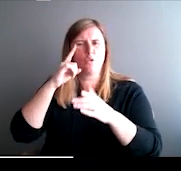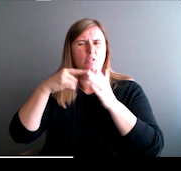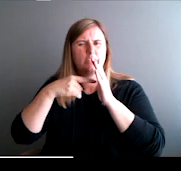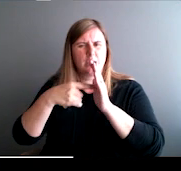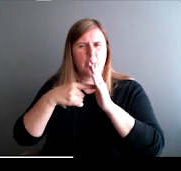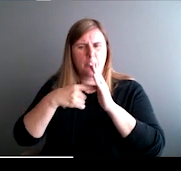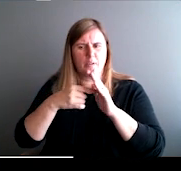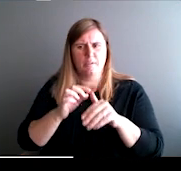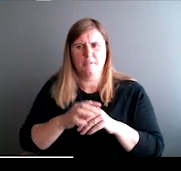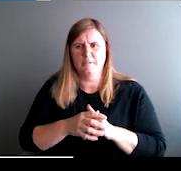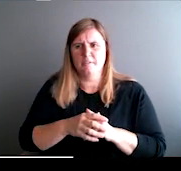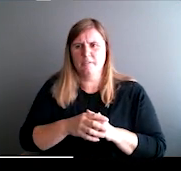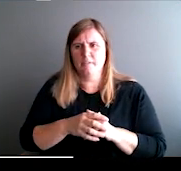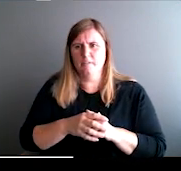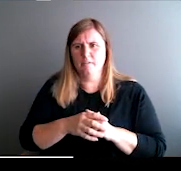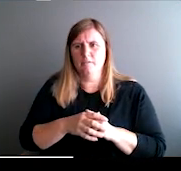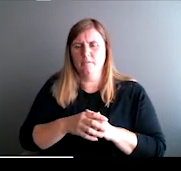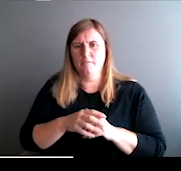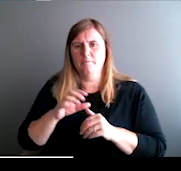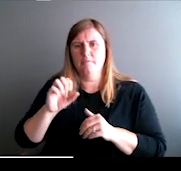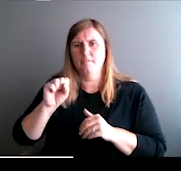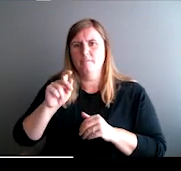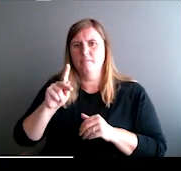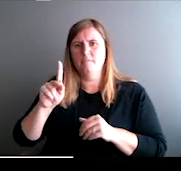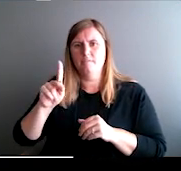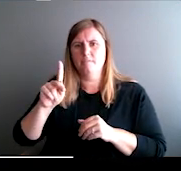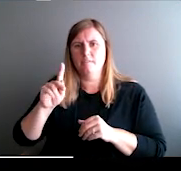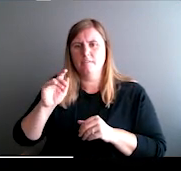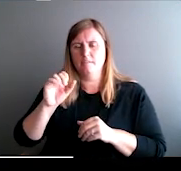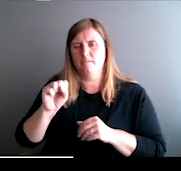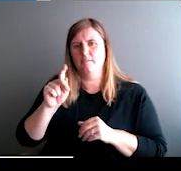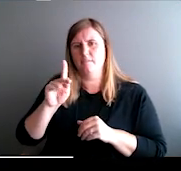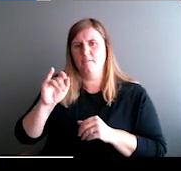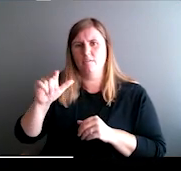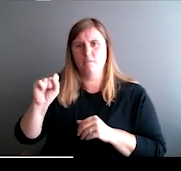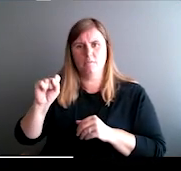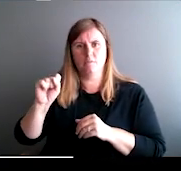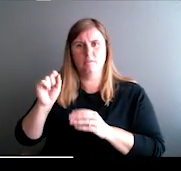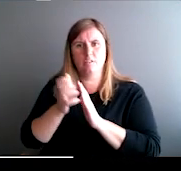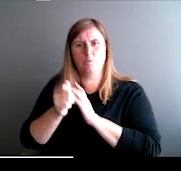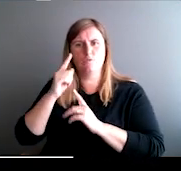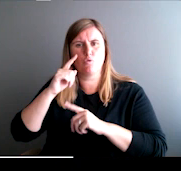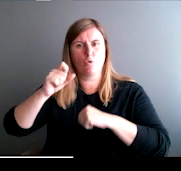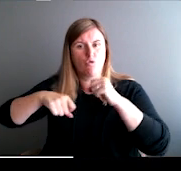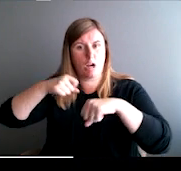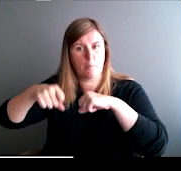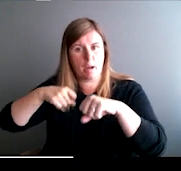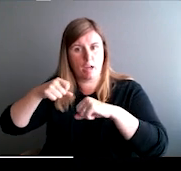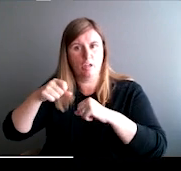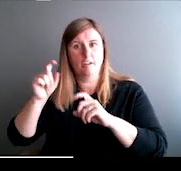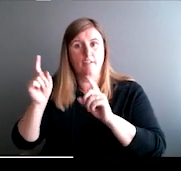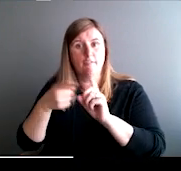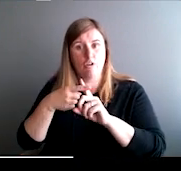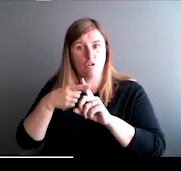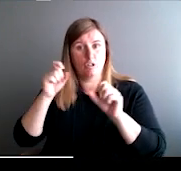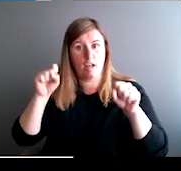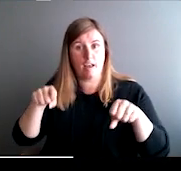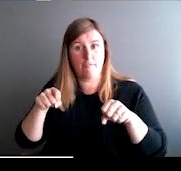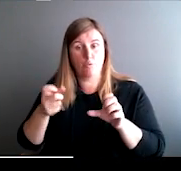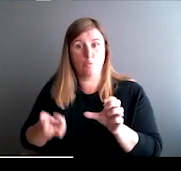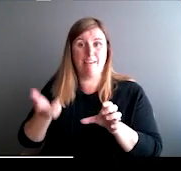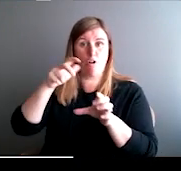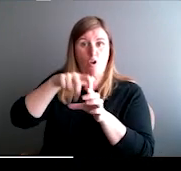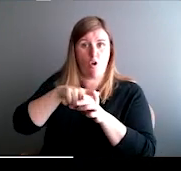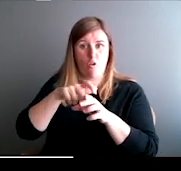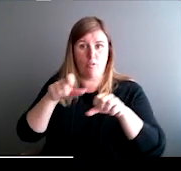example, if you were looking at a skills sequence for something like riding a bike, you would need to first be able to get on the